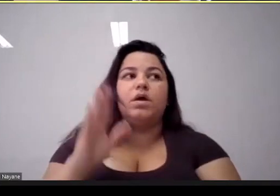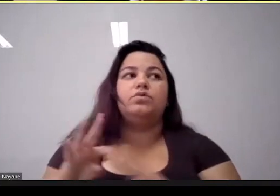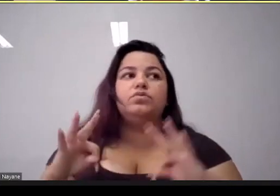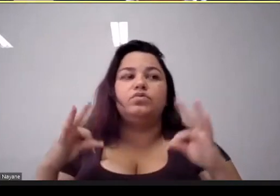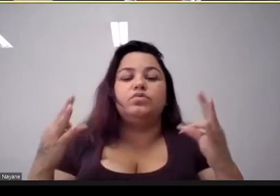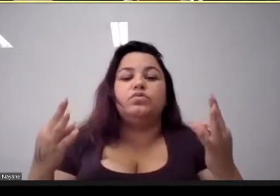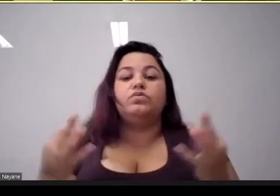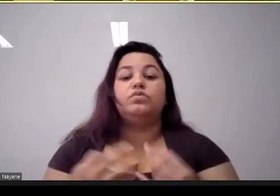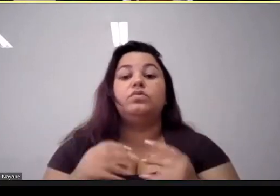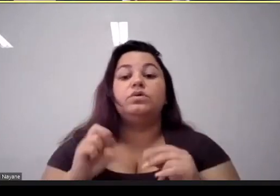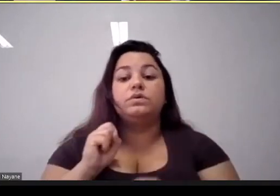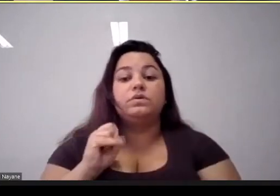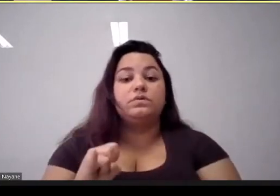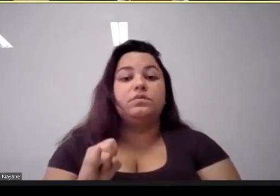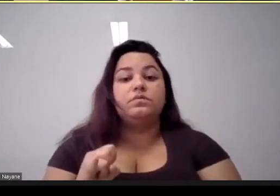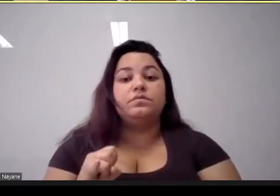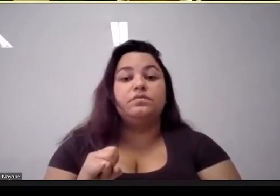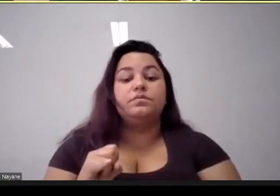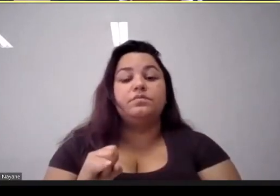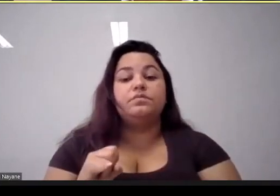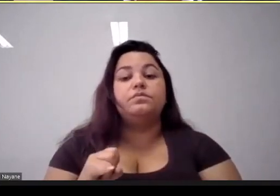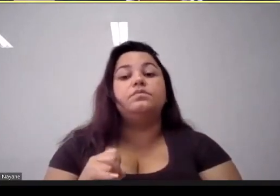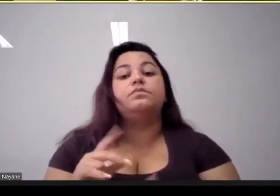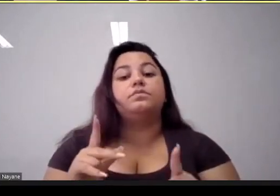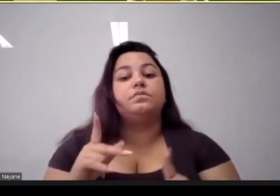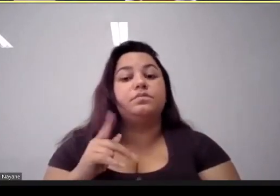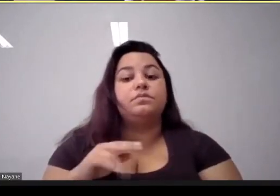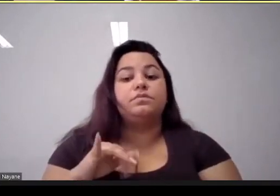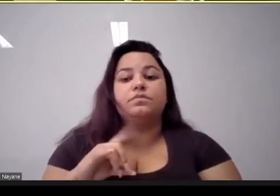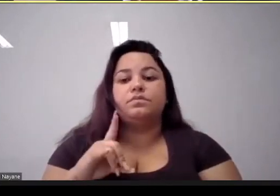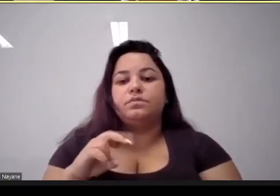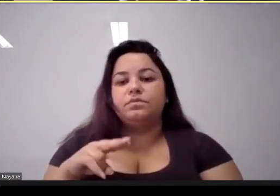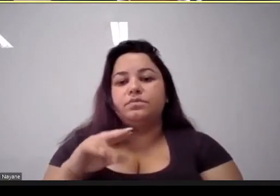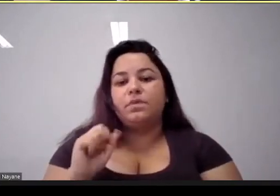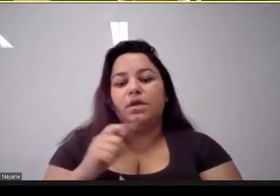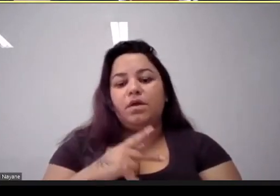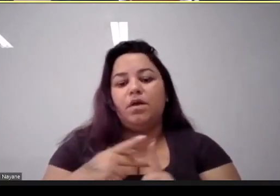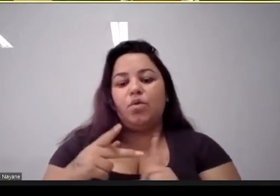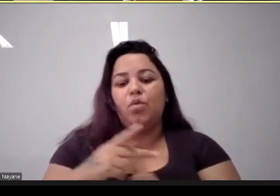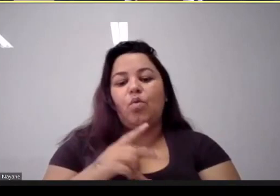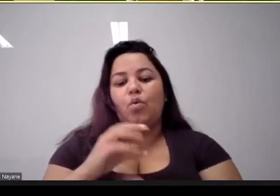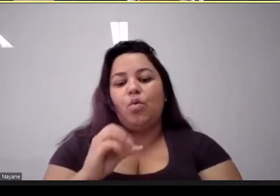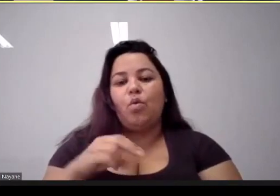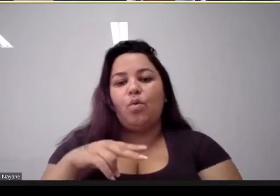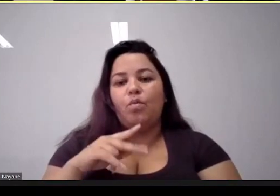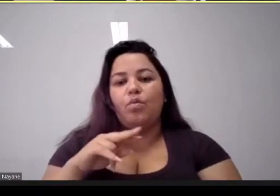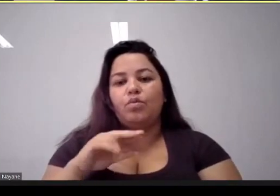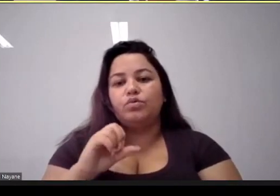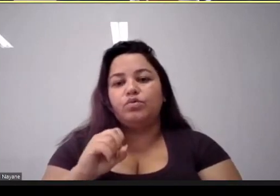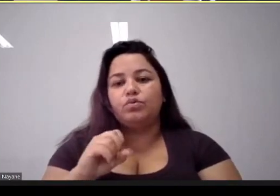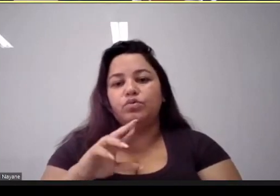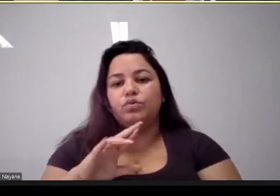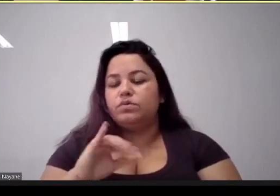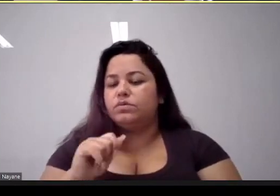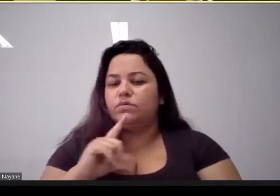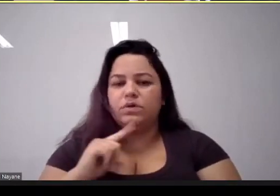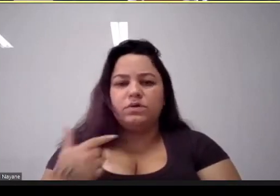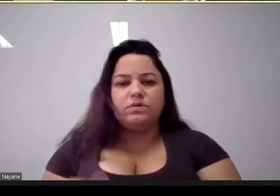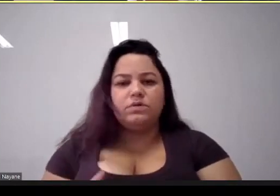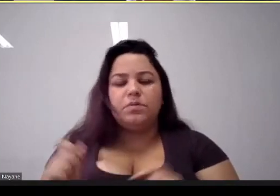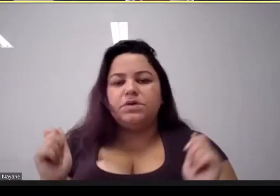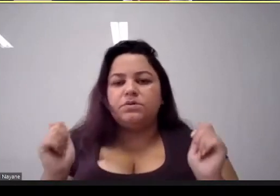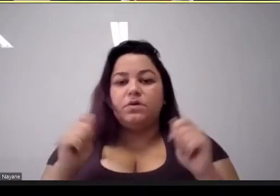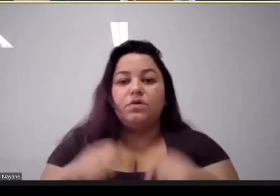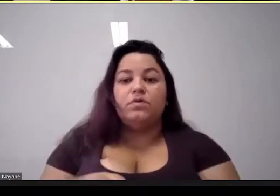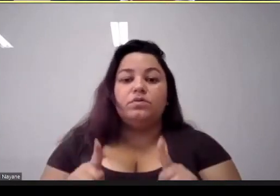direction, which is the following. If the Social Security was compulsory for all,